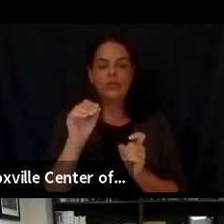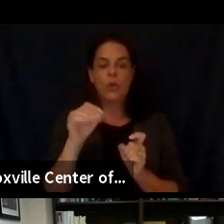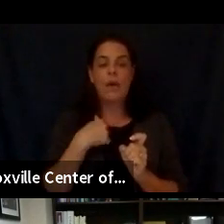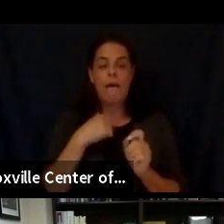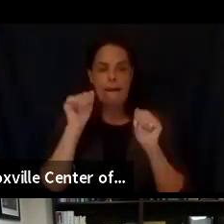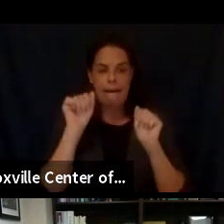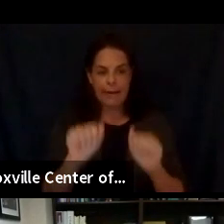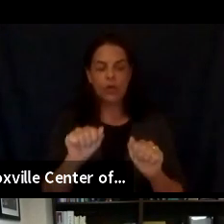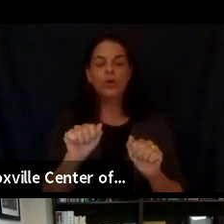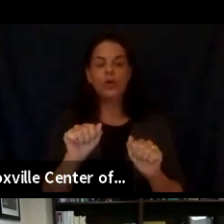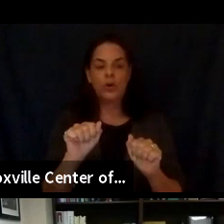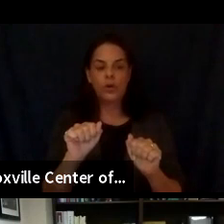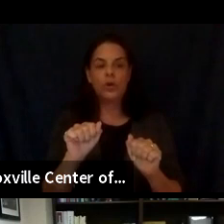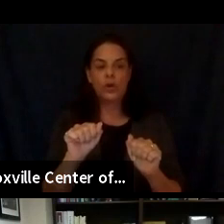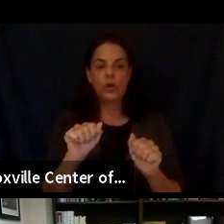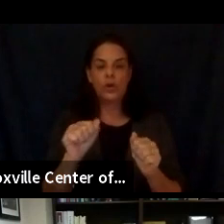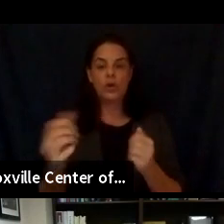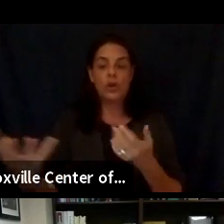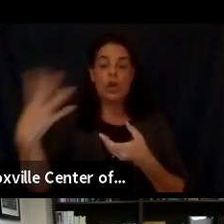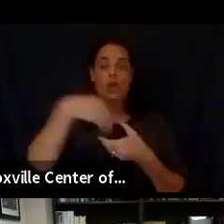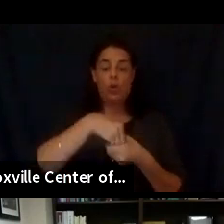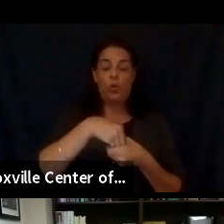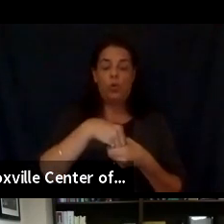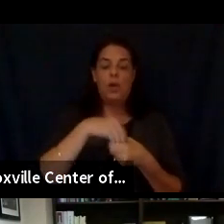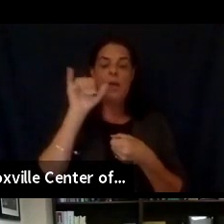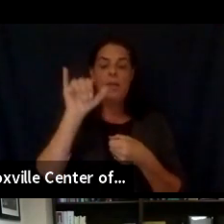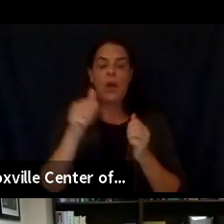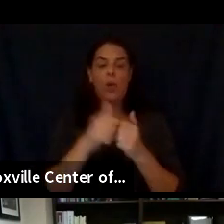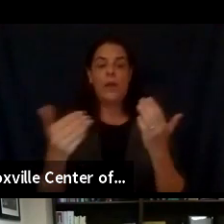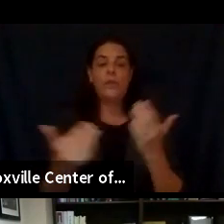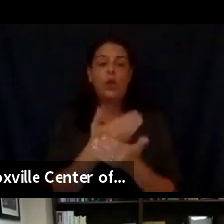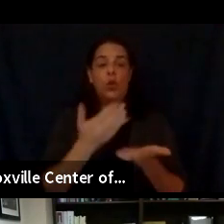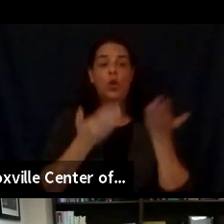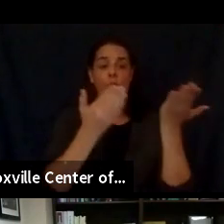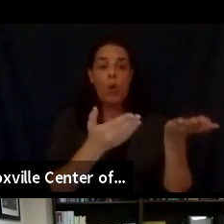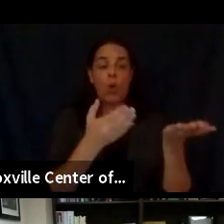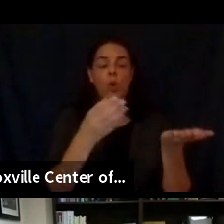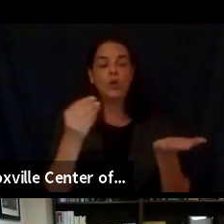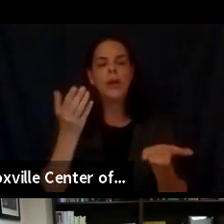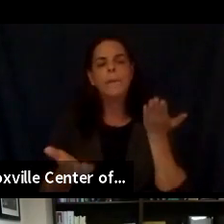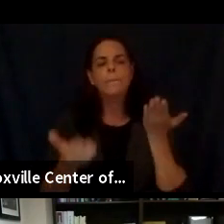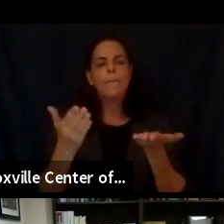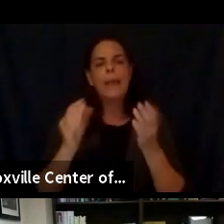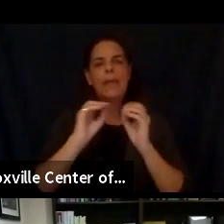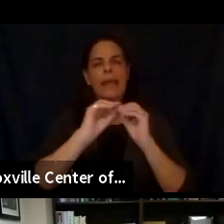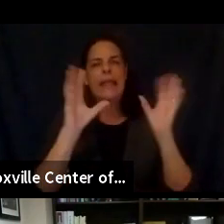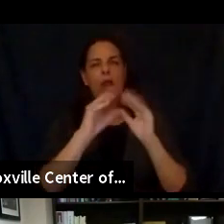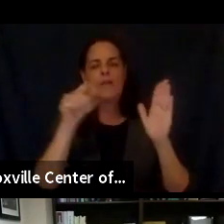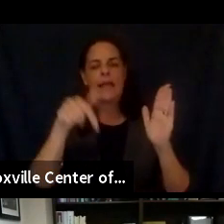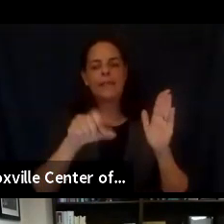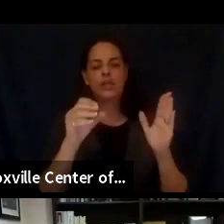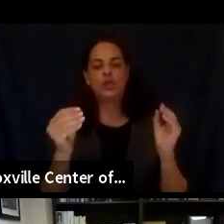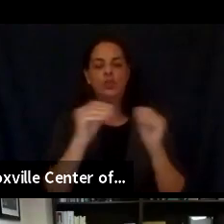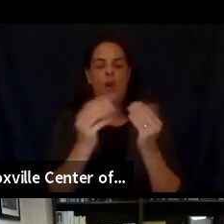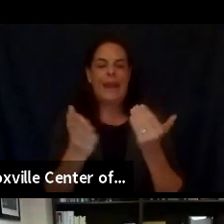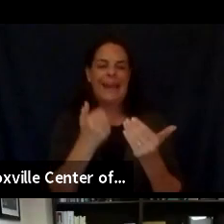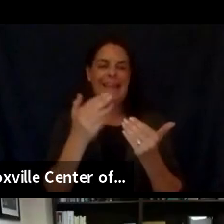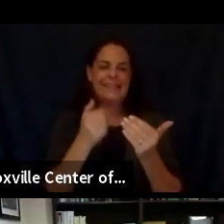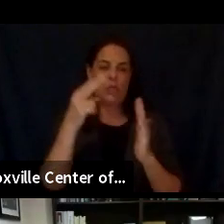could integrate those into a new motion and probably clarify this so it's easier to